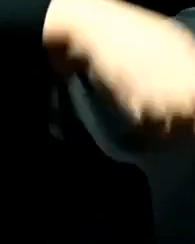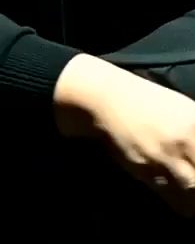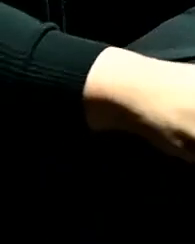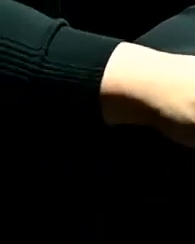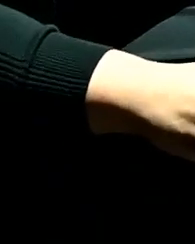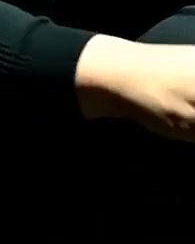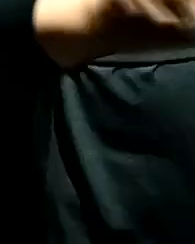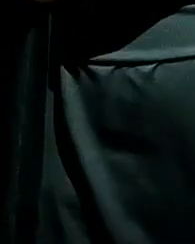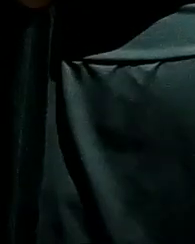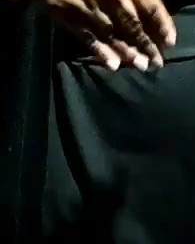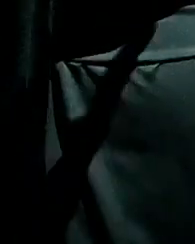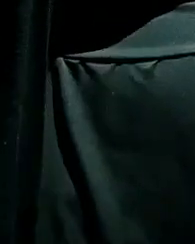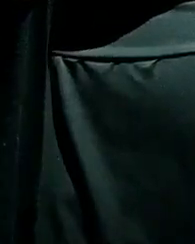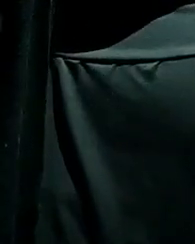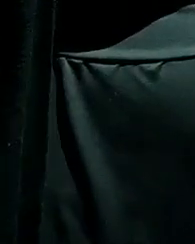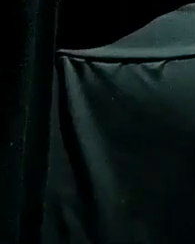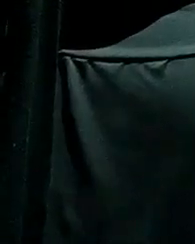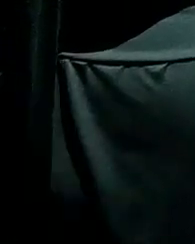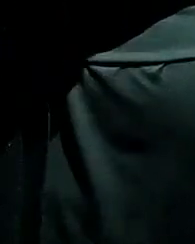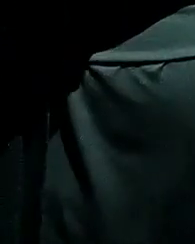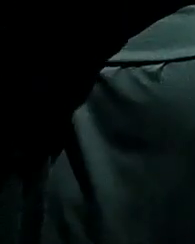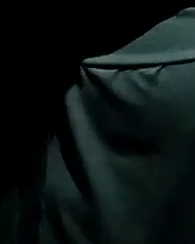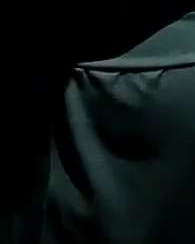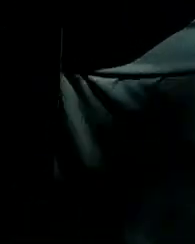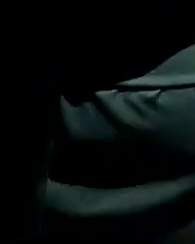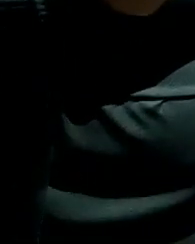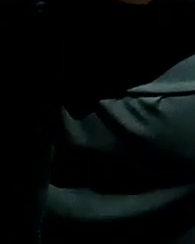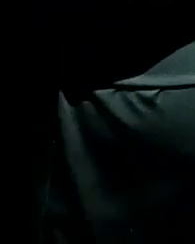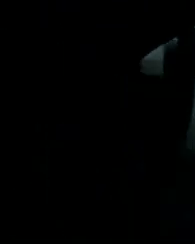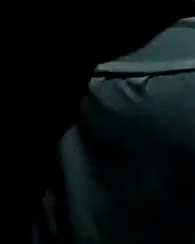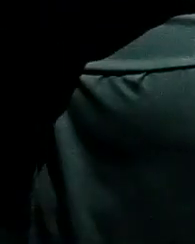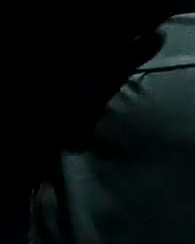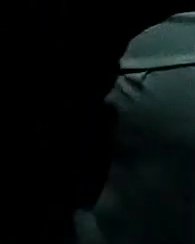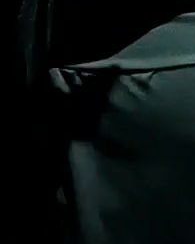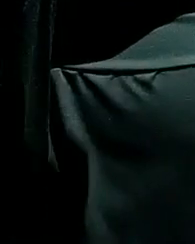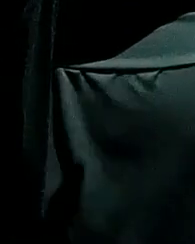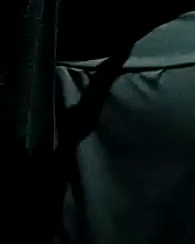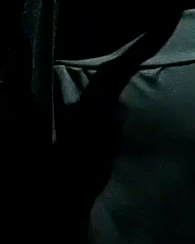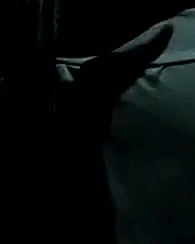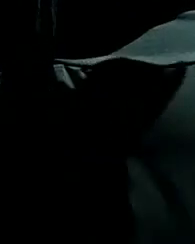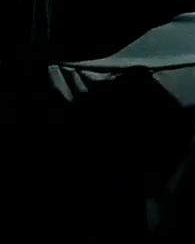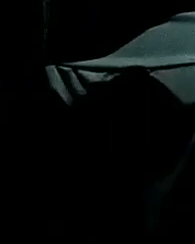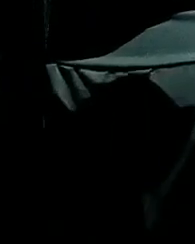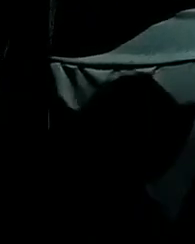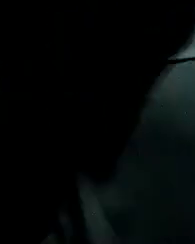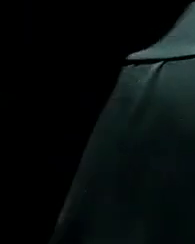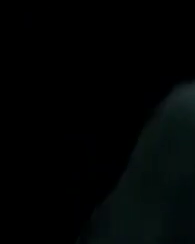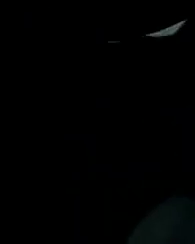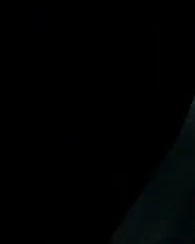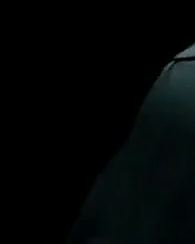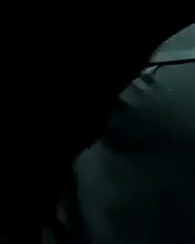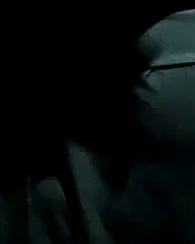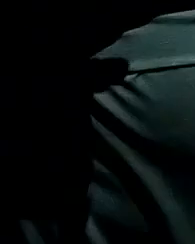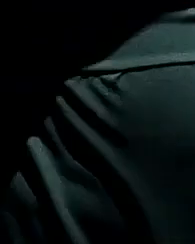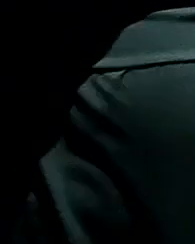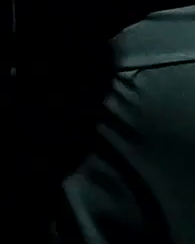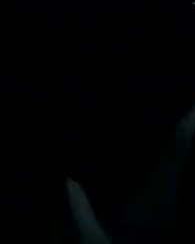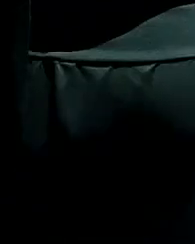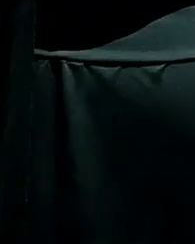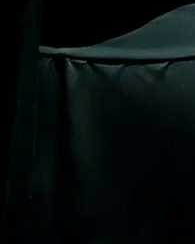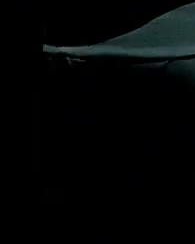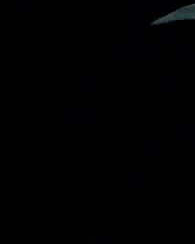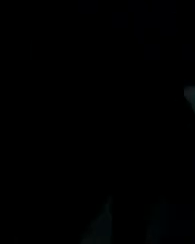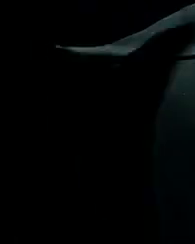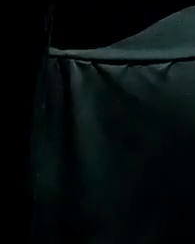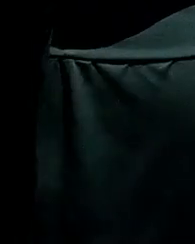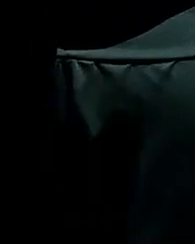I'd like to begin by offering my thanks to RIT's Magic Center and their team of faculty, staff, and students, as well as our interpreters for